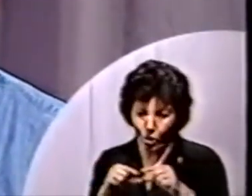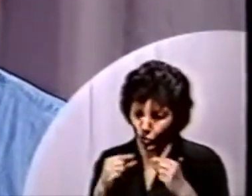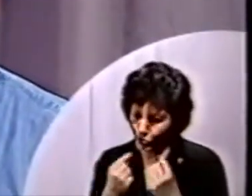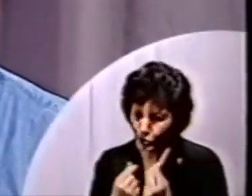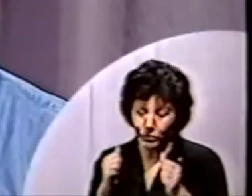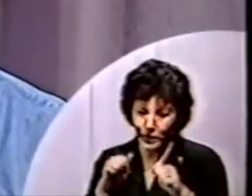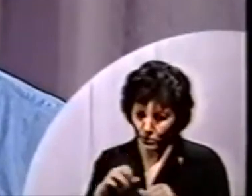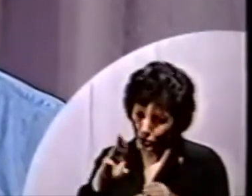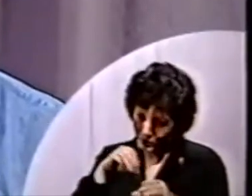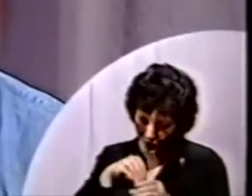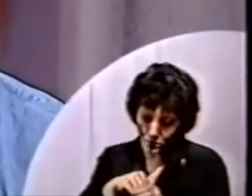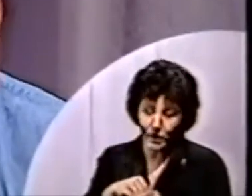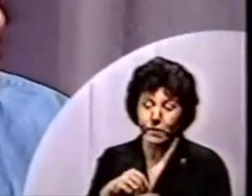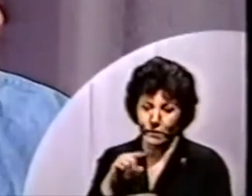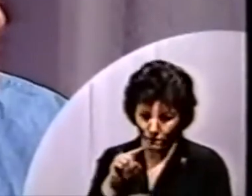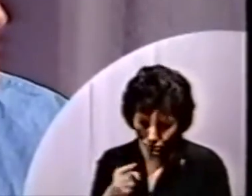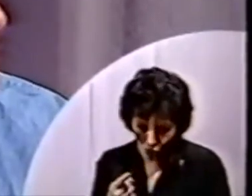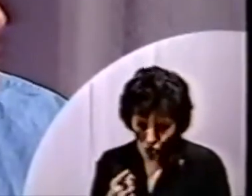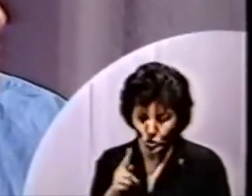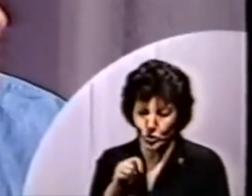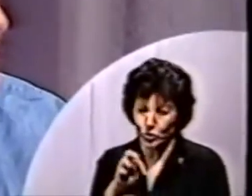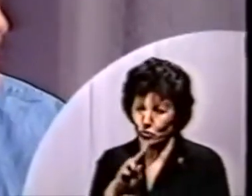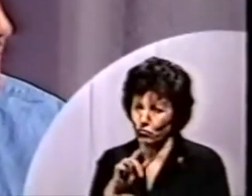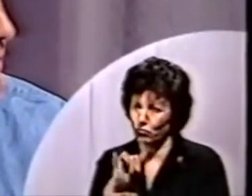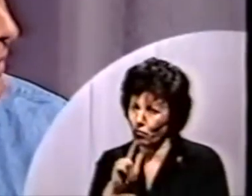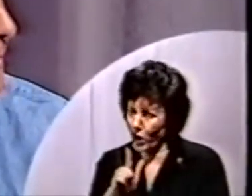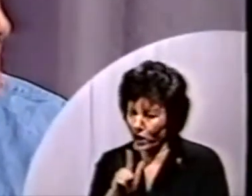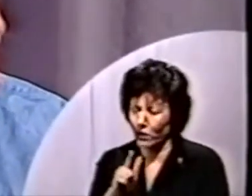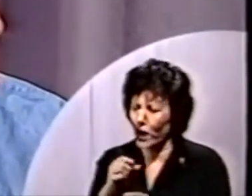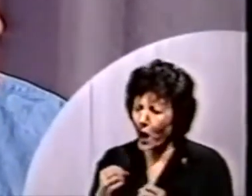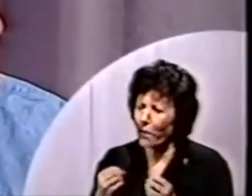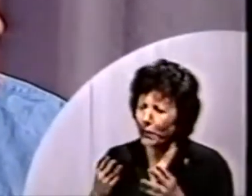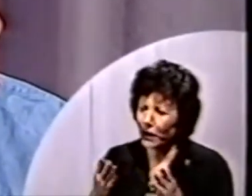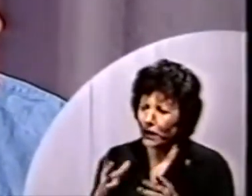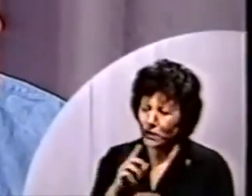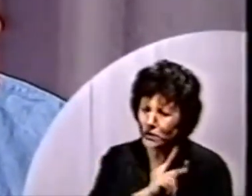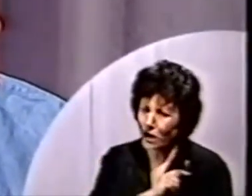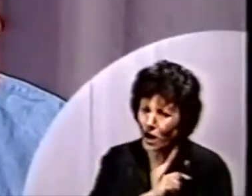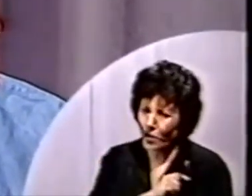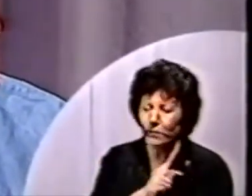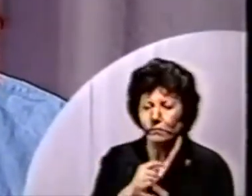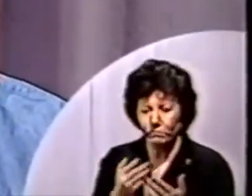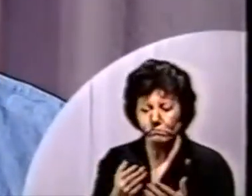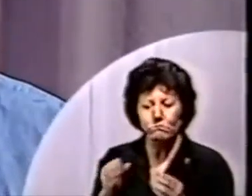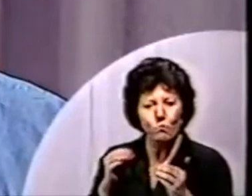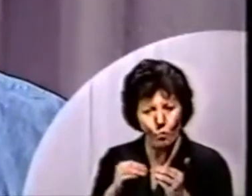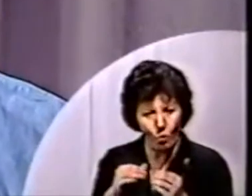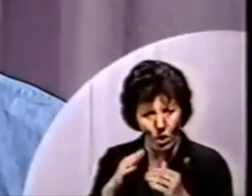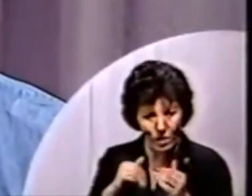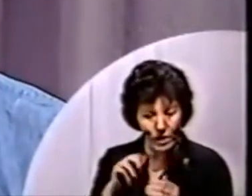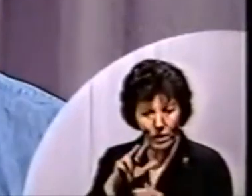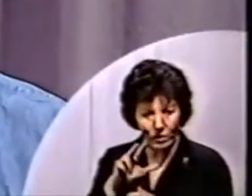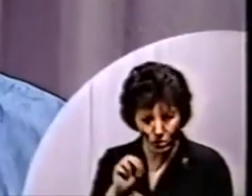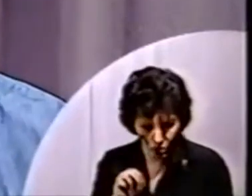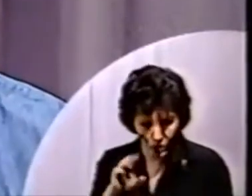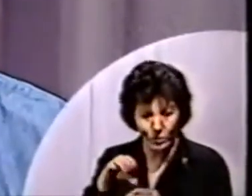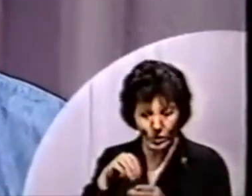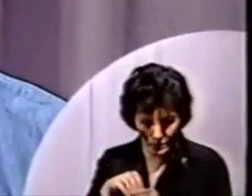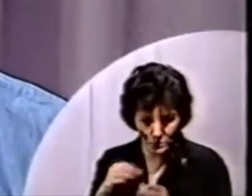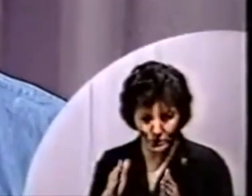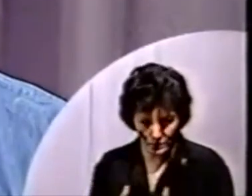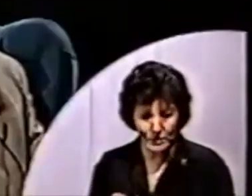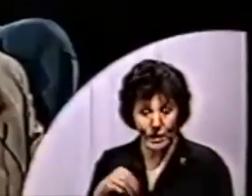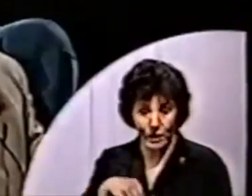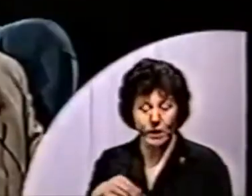trial. Maybe, I don't know how many, Tom? Actually, it shouldn't be more than 30 participants in this trial